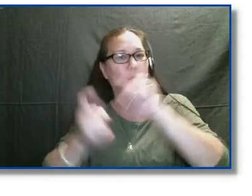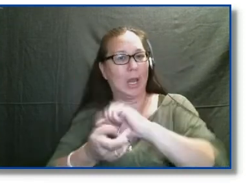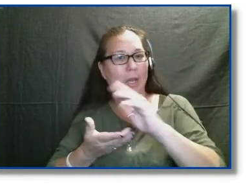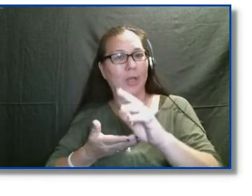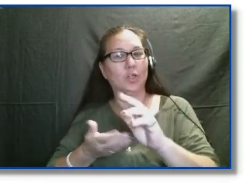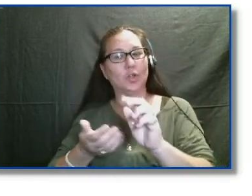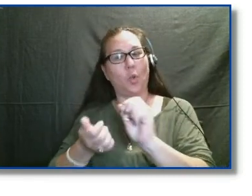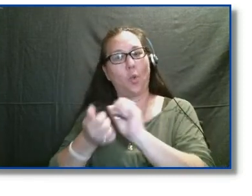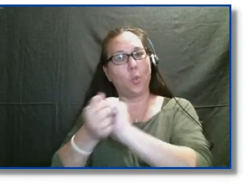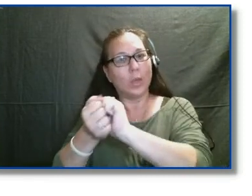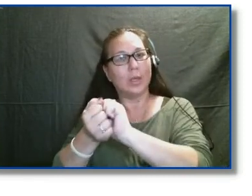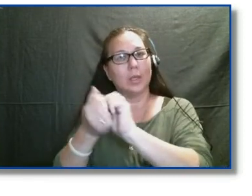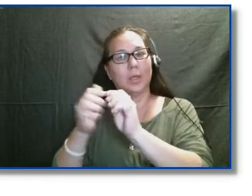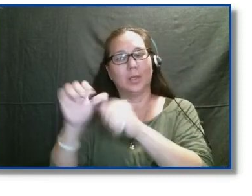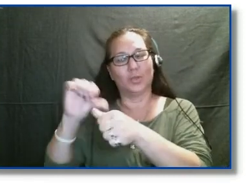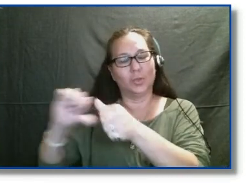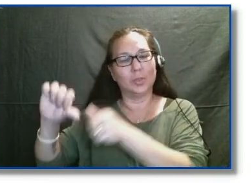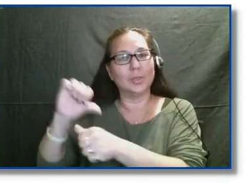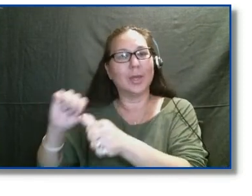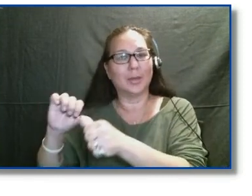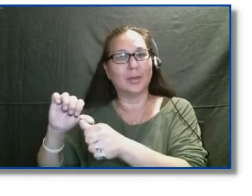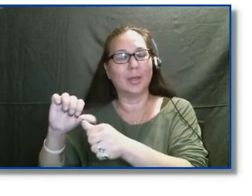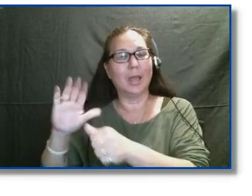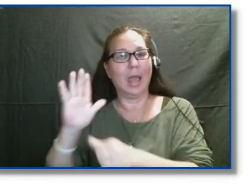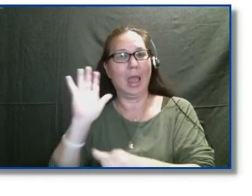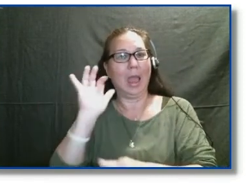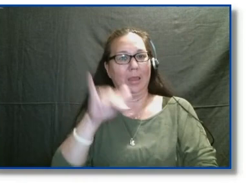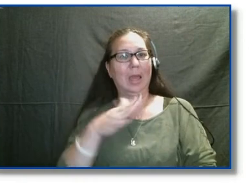And that was my ambition with this